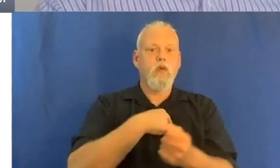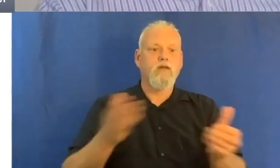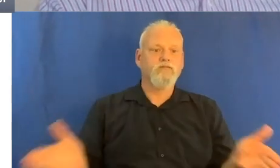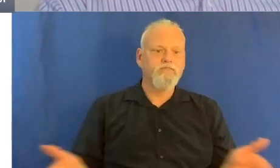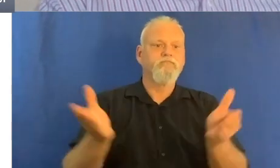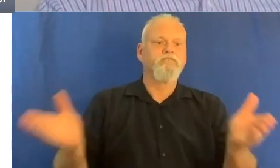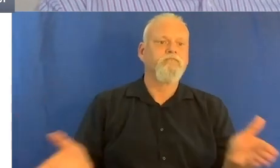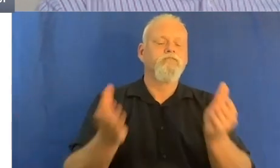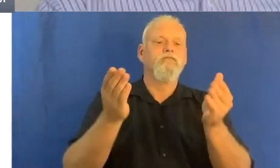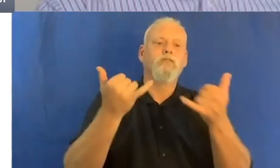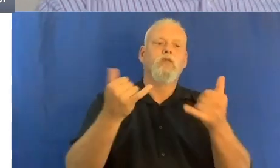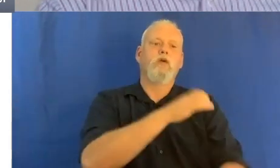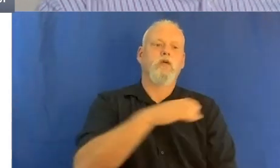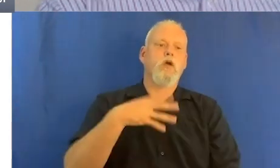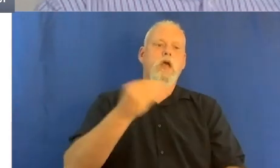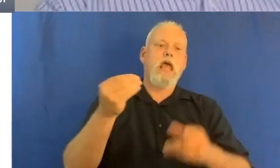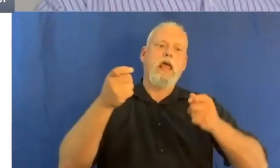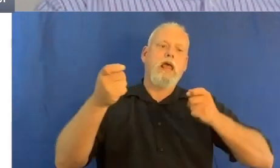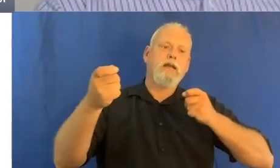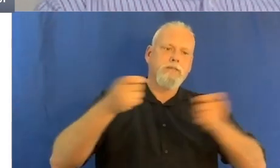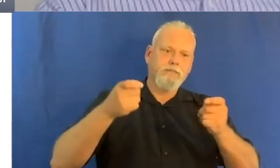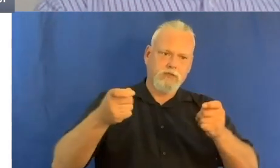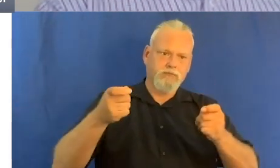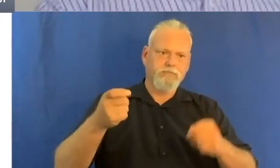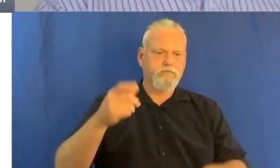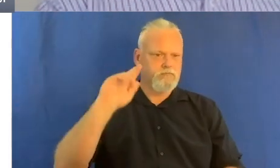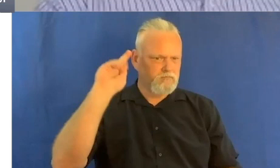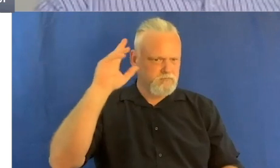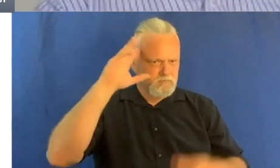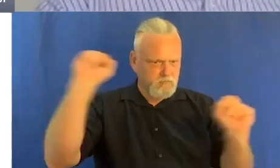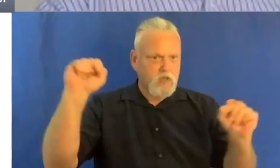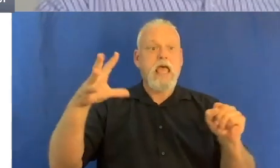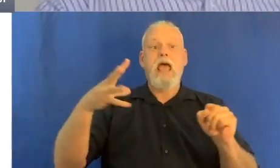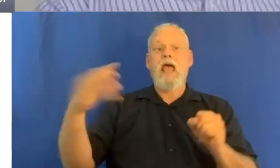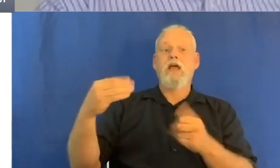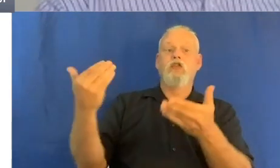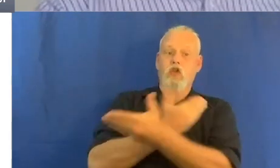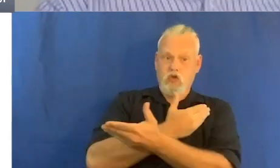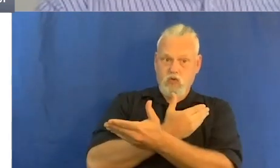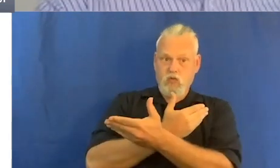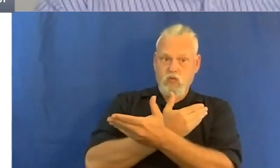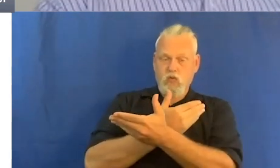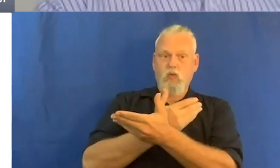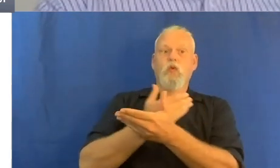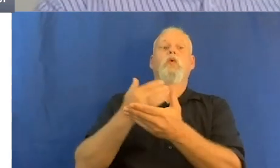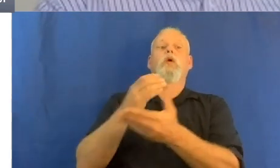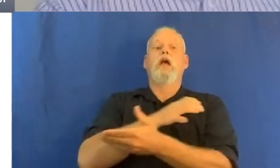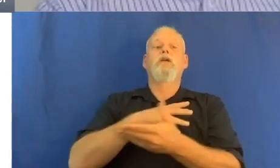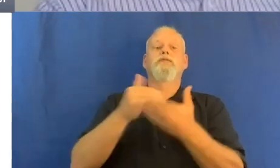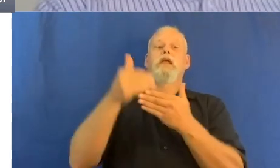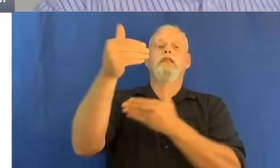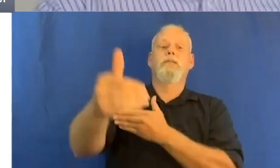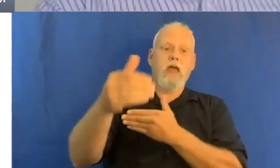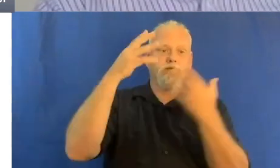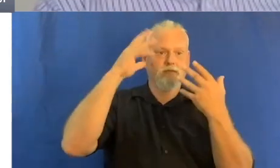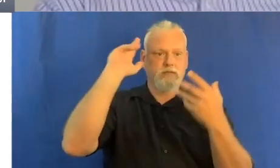current Congress and administration, and the new Congress and the next administration, to fulfill